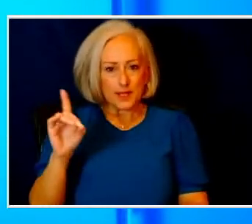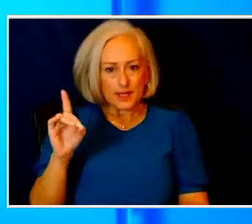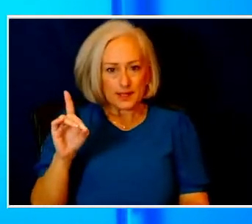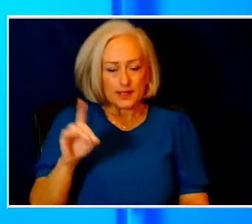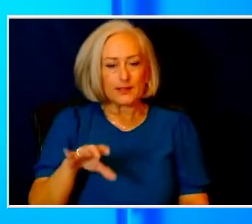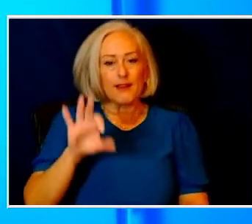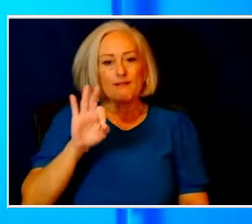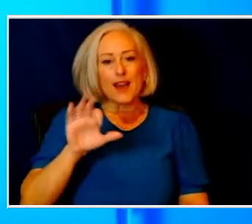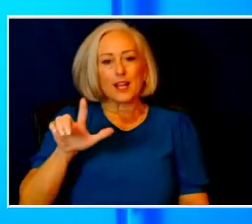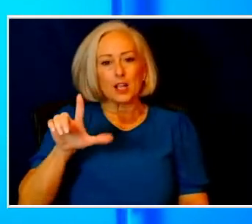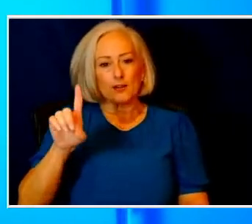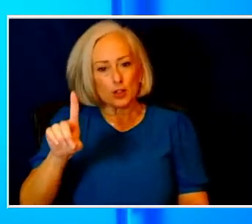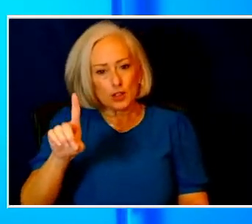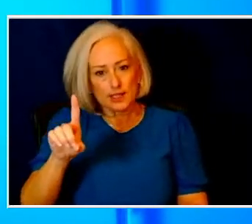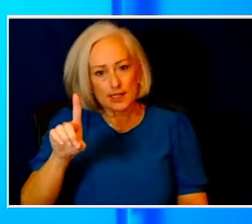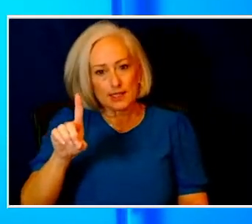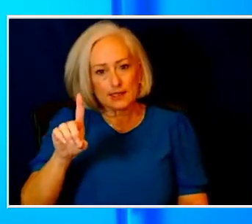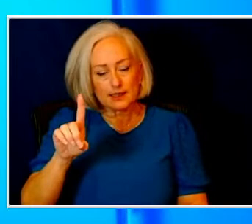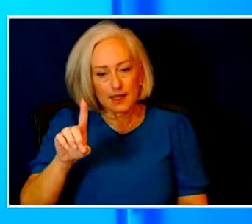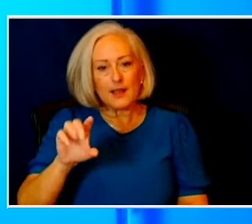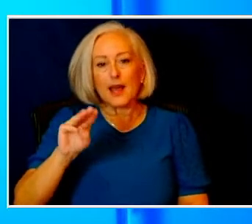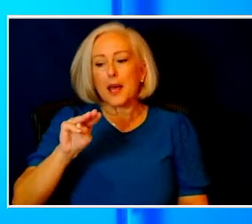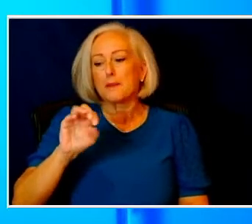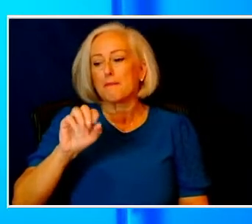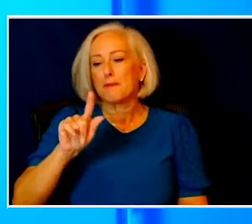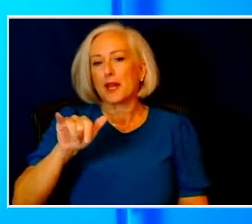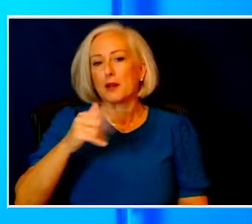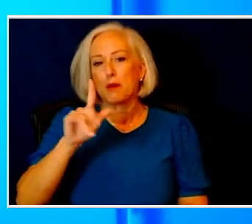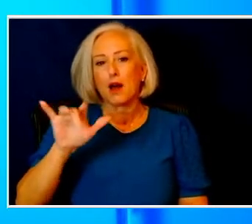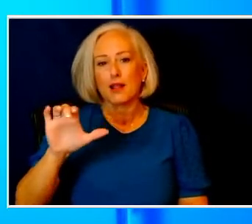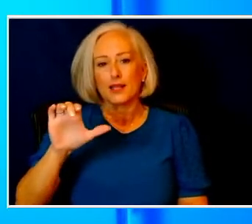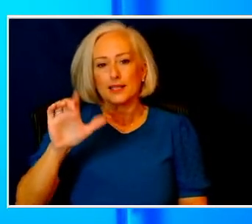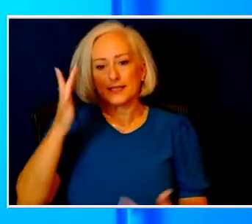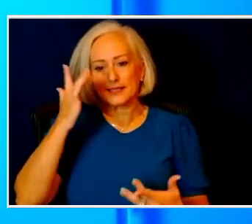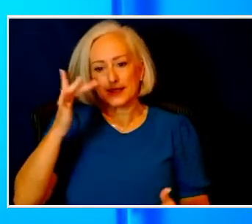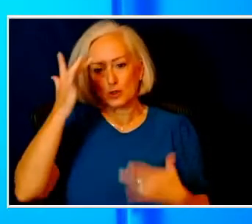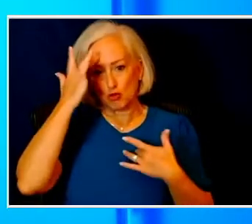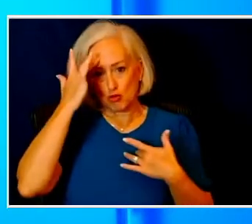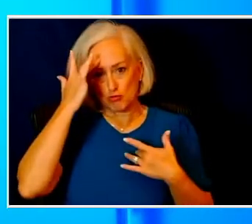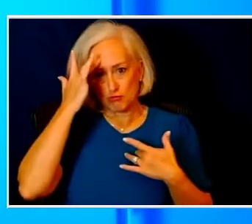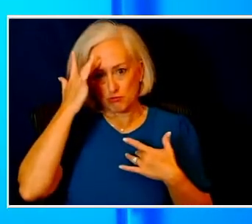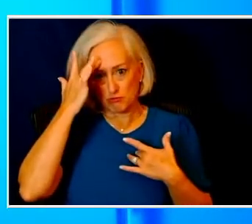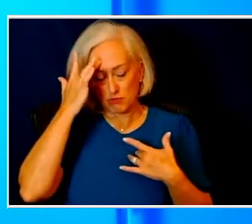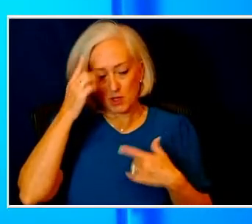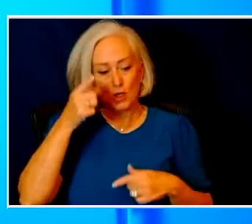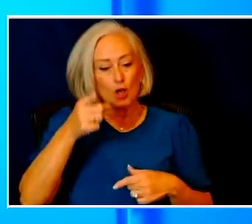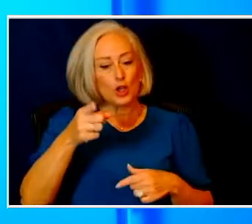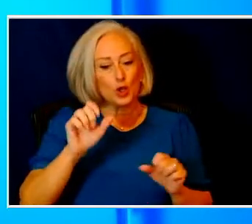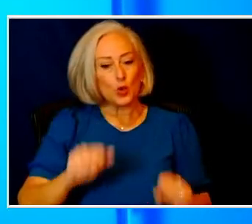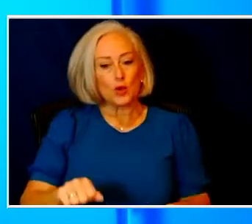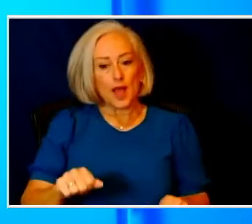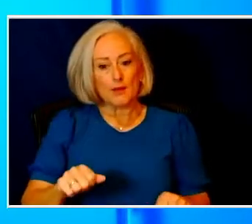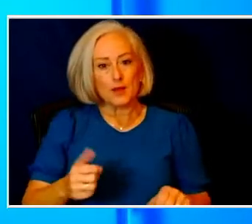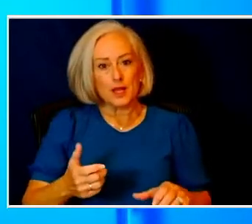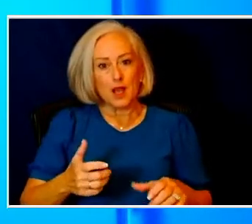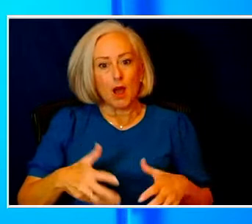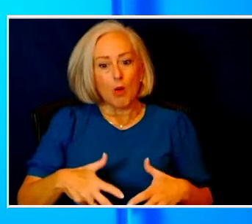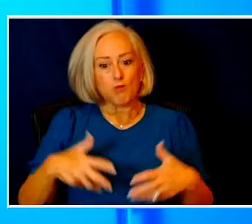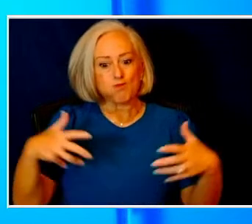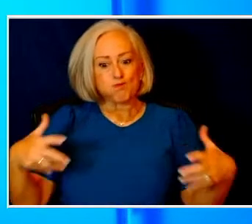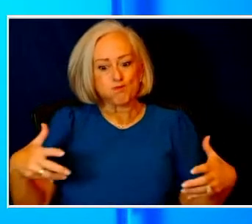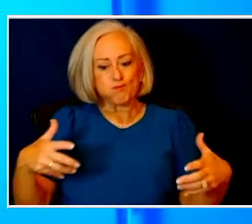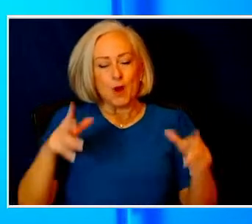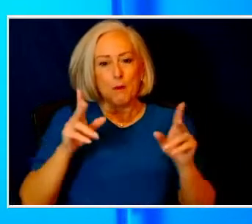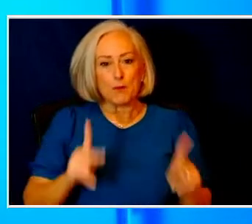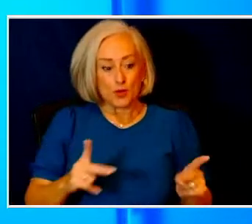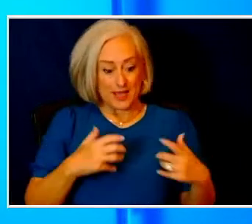And you can convert from an overweight person who's unhealthy to an overweight person who is healthy